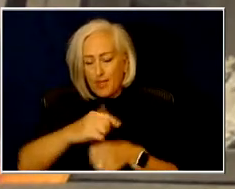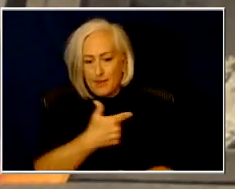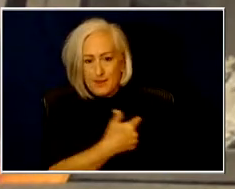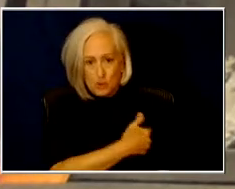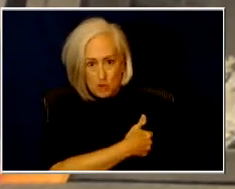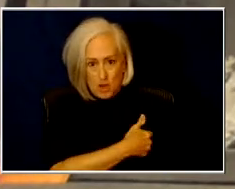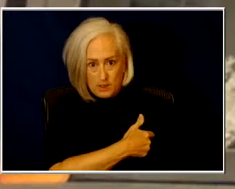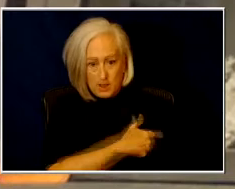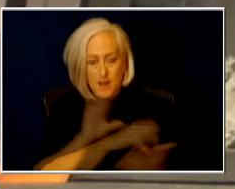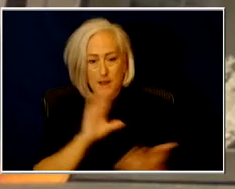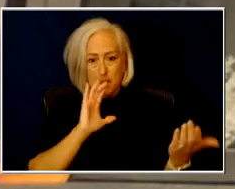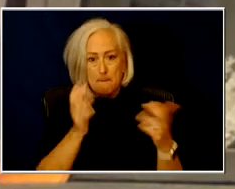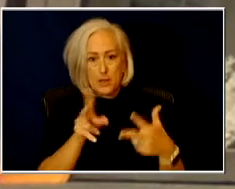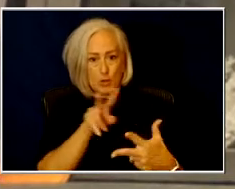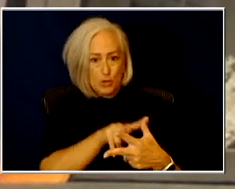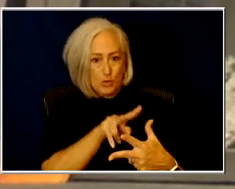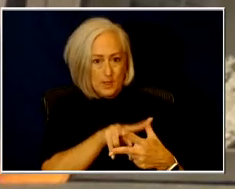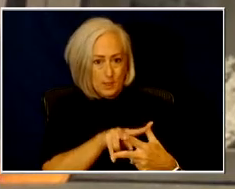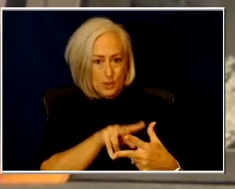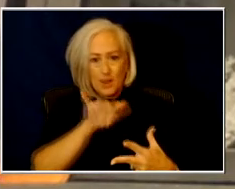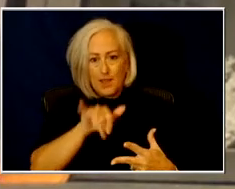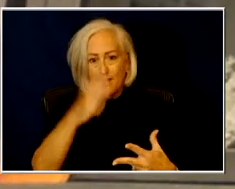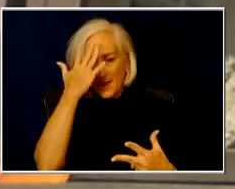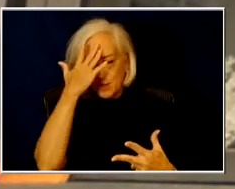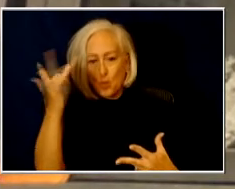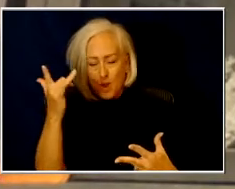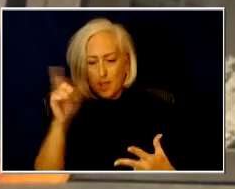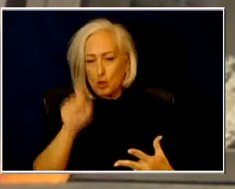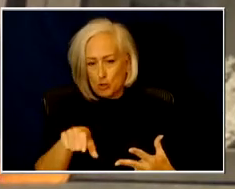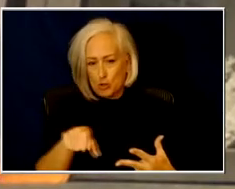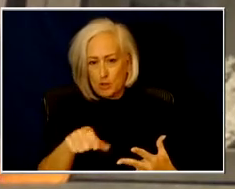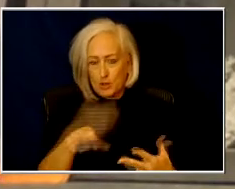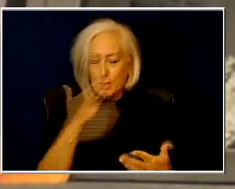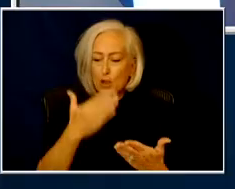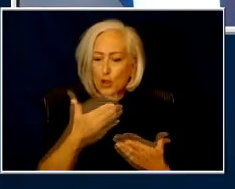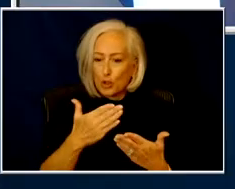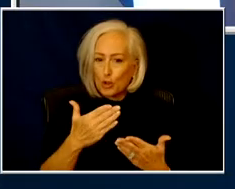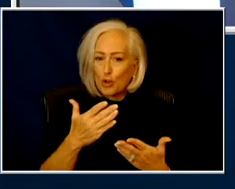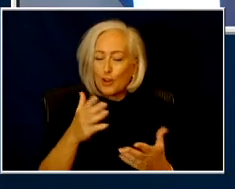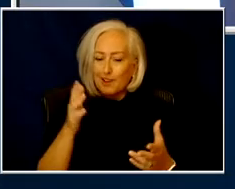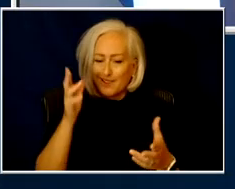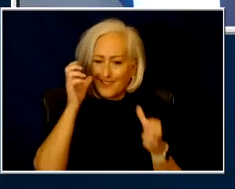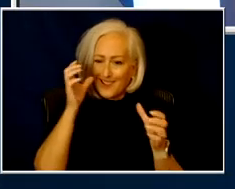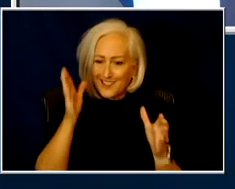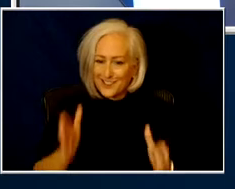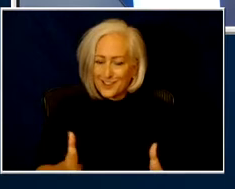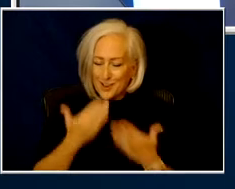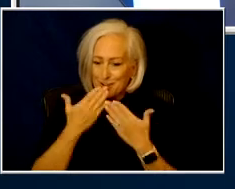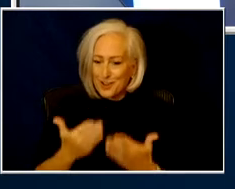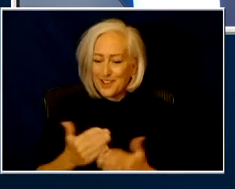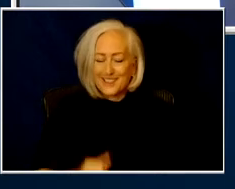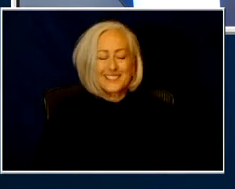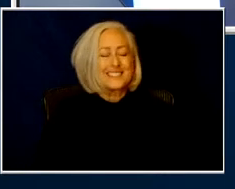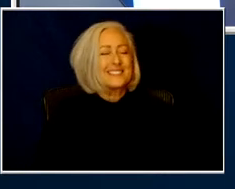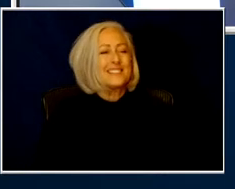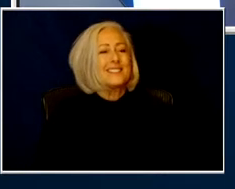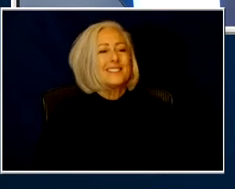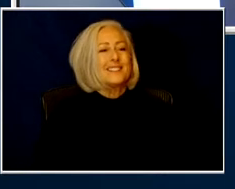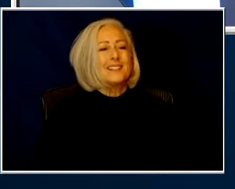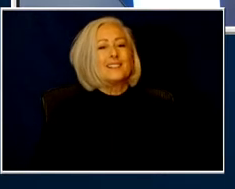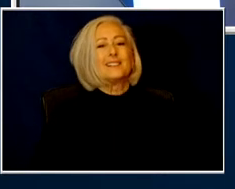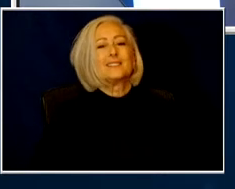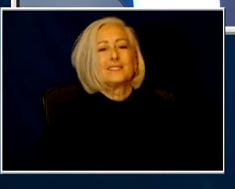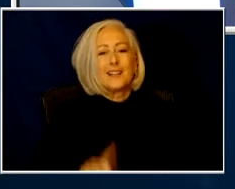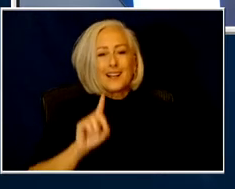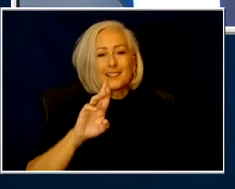so that's why the discrepancy but good pickup for that listener absolutely Dr Hawkinson I'll clear this up for